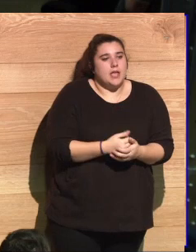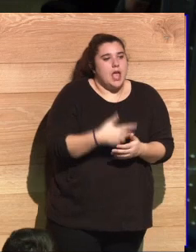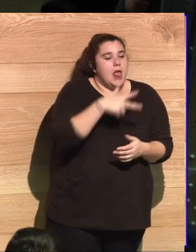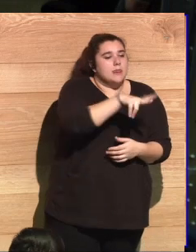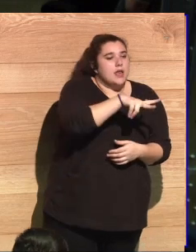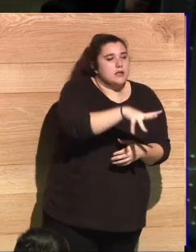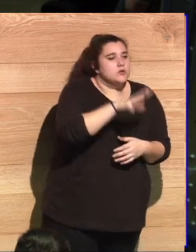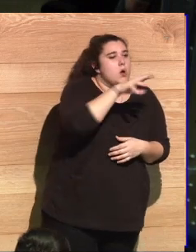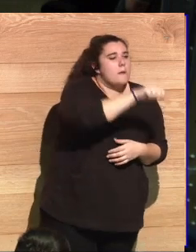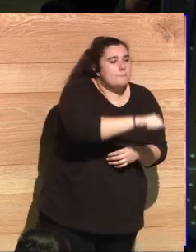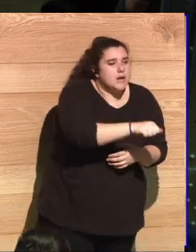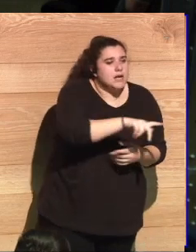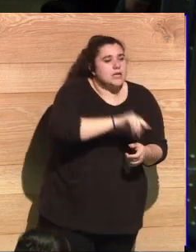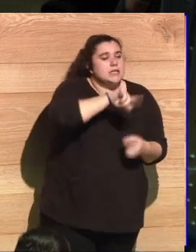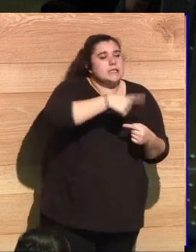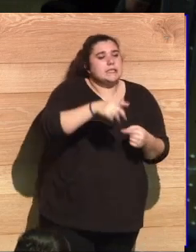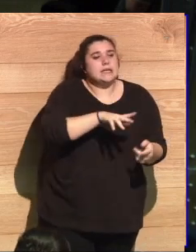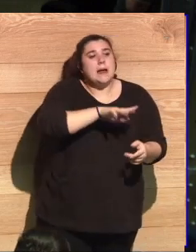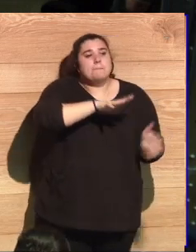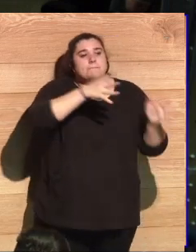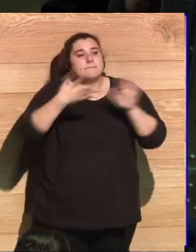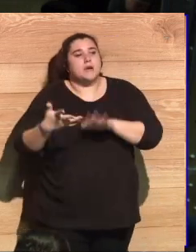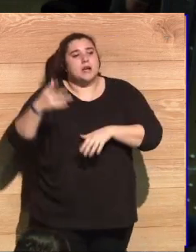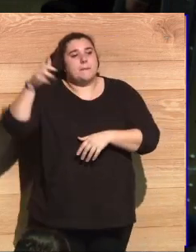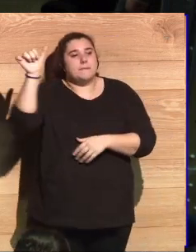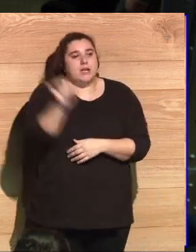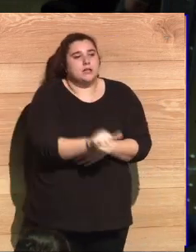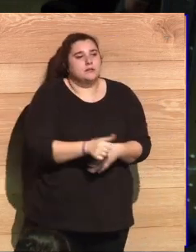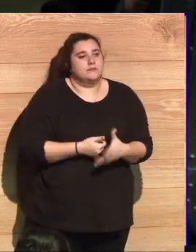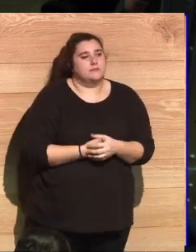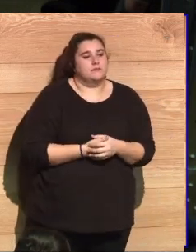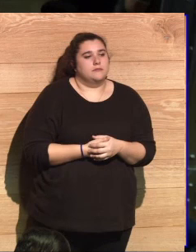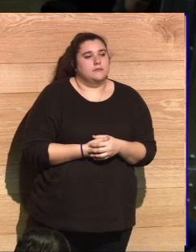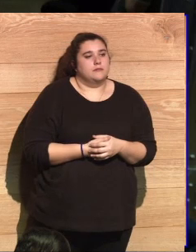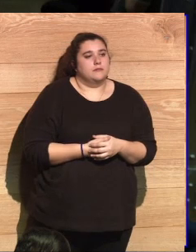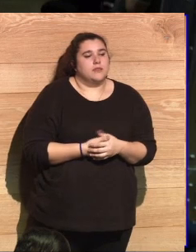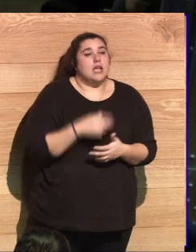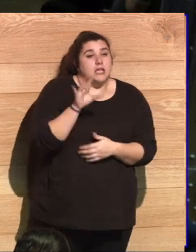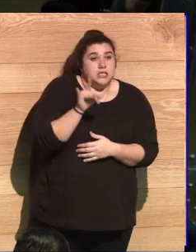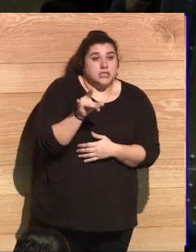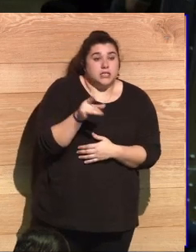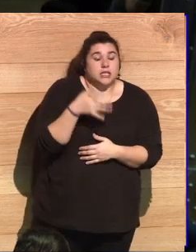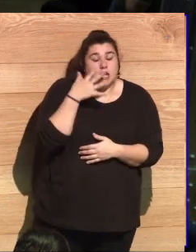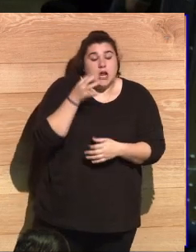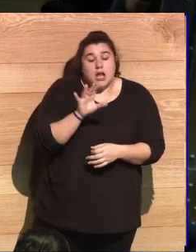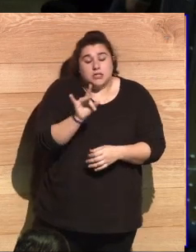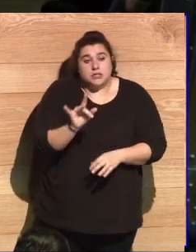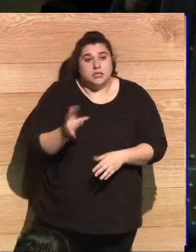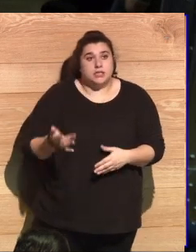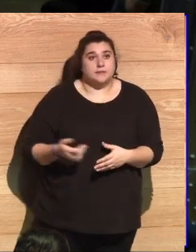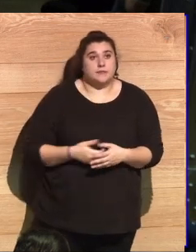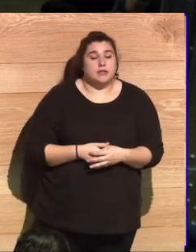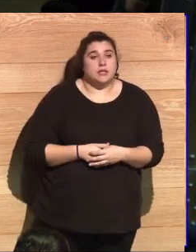you to make this into a movie? Thank you. Yes, it certainly would. And in fact, my agent